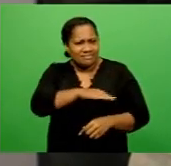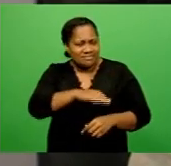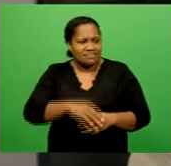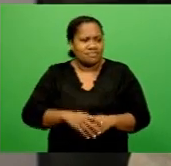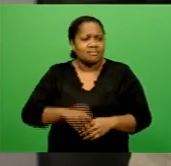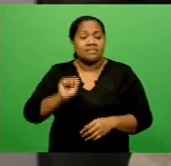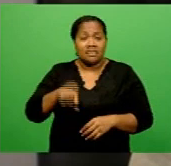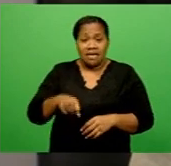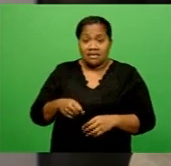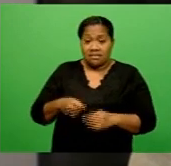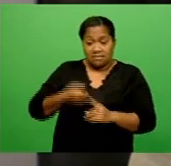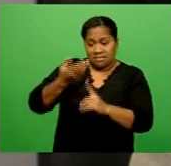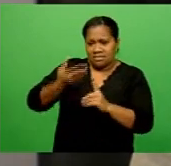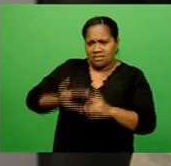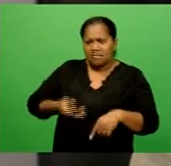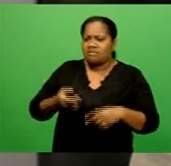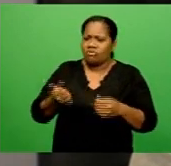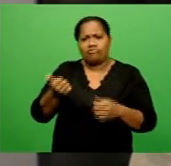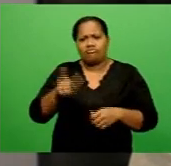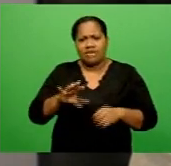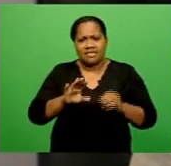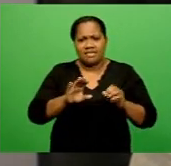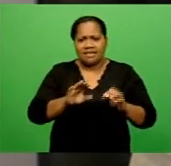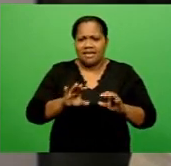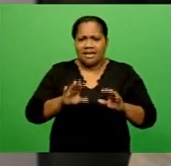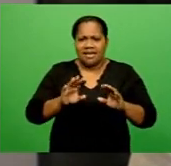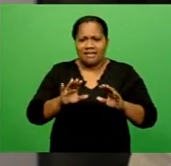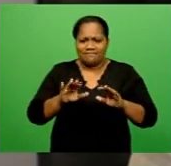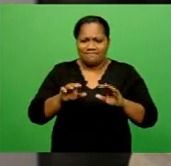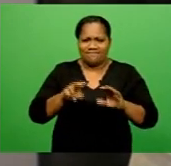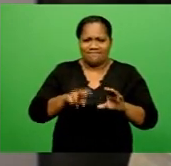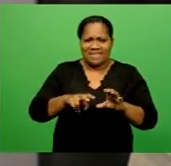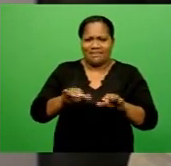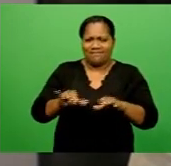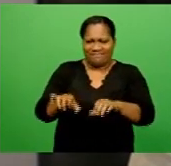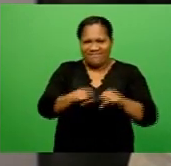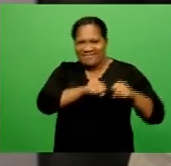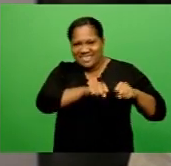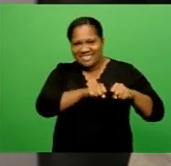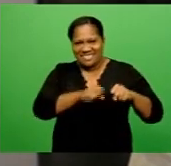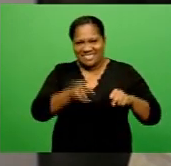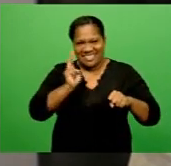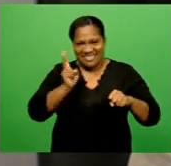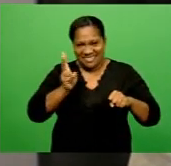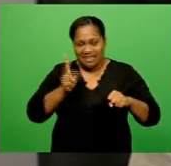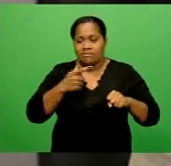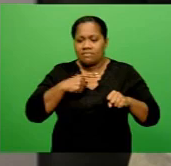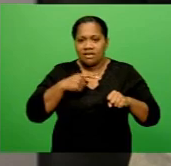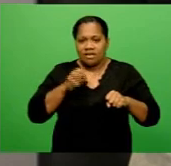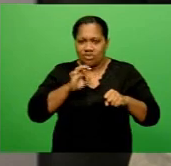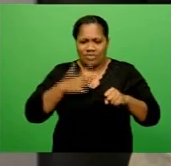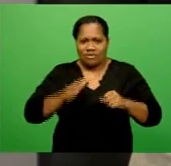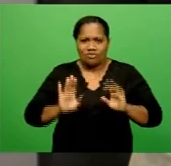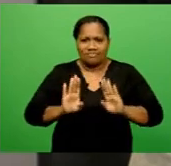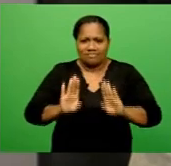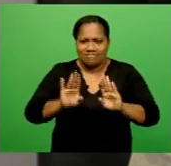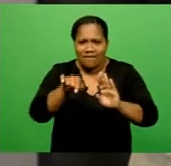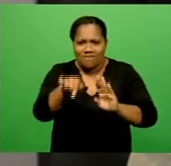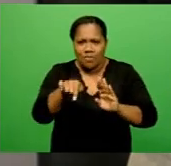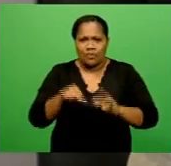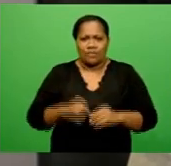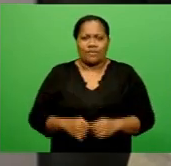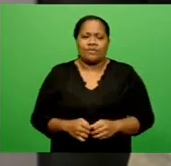and he is migrated to New Zealand, if I'm not mistaken, so there is no case. We have got a withdrawal letter from him